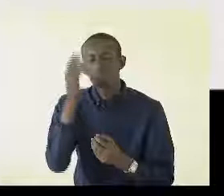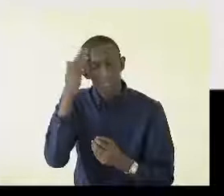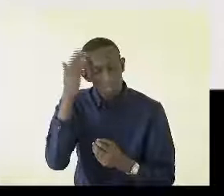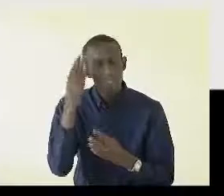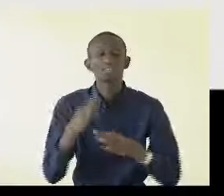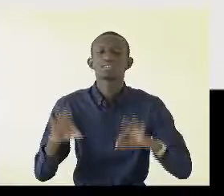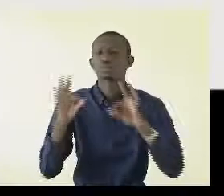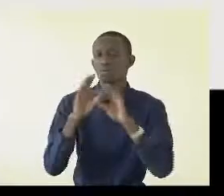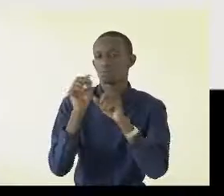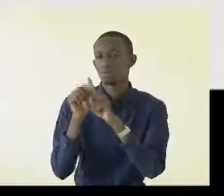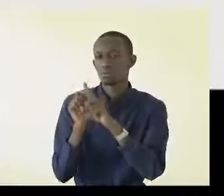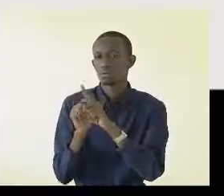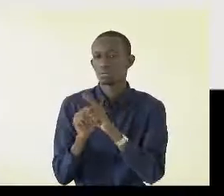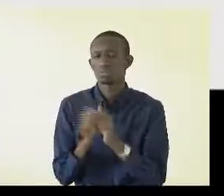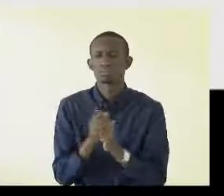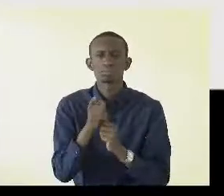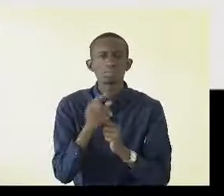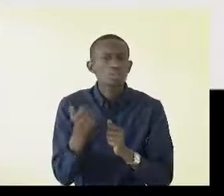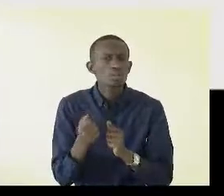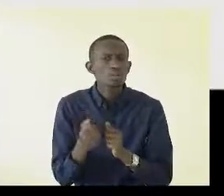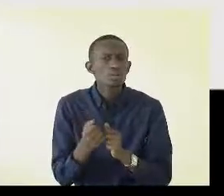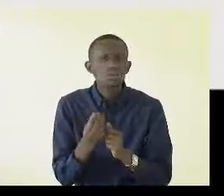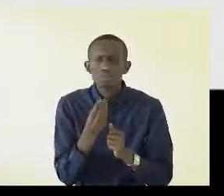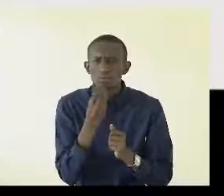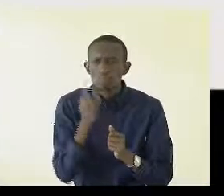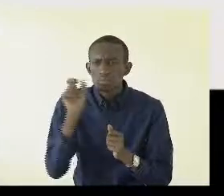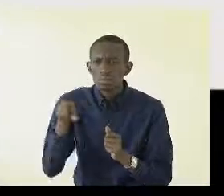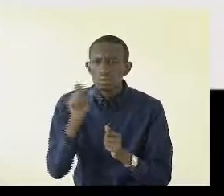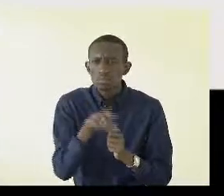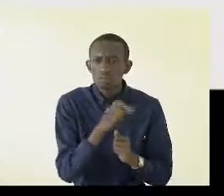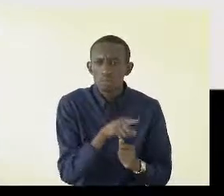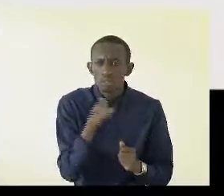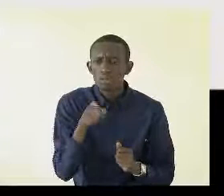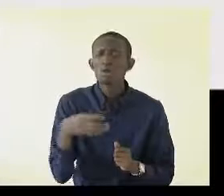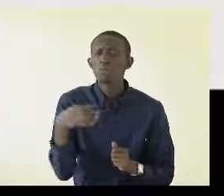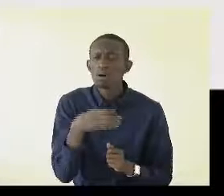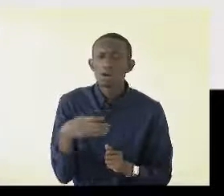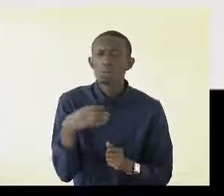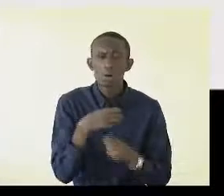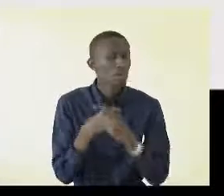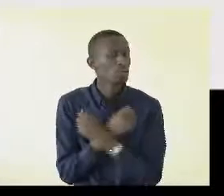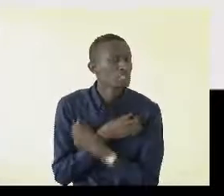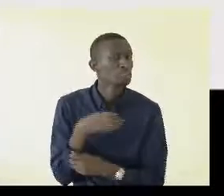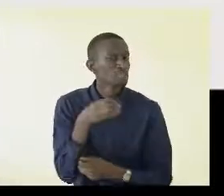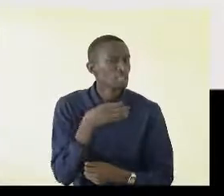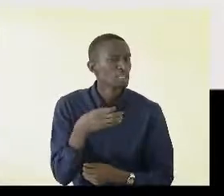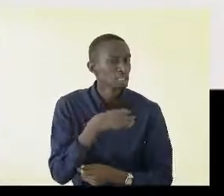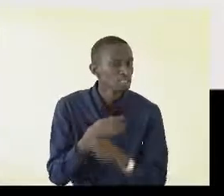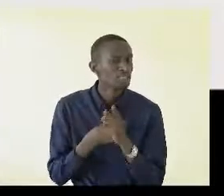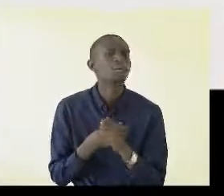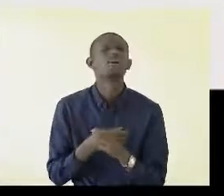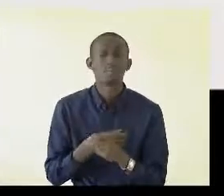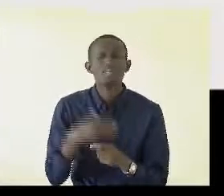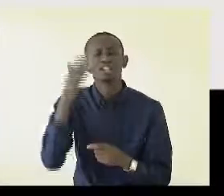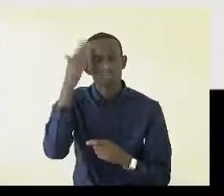then sorghum. You like drinking porridge. That means you know how